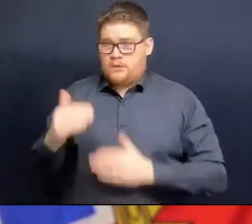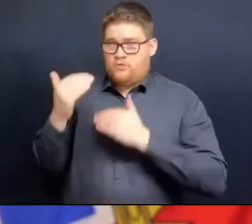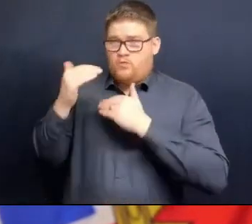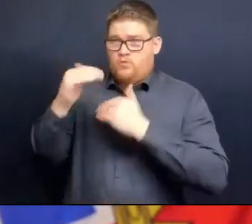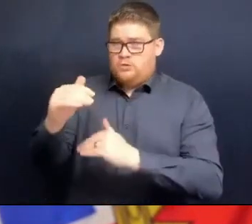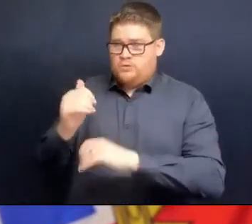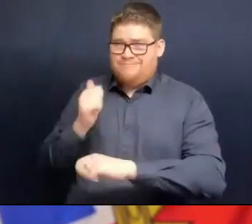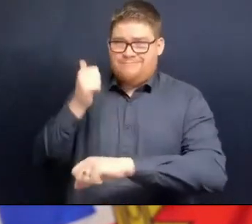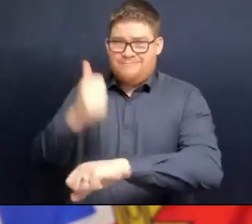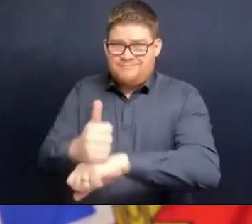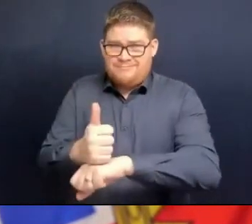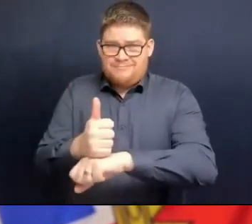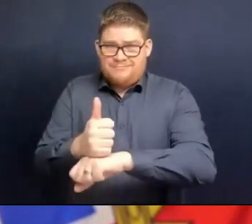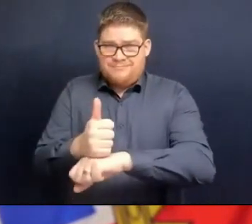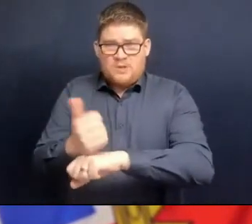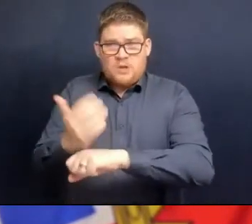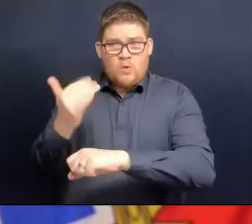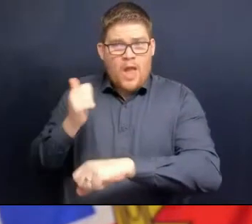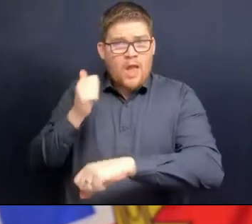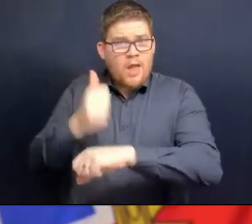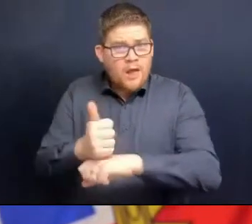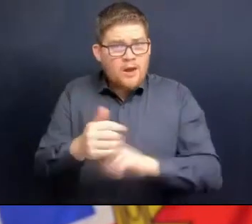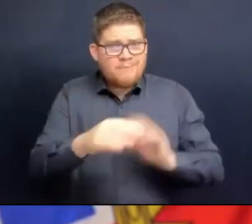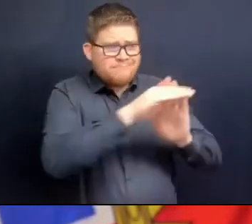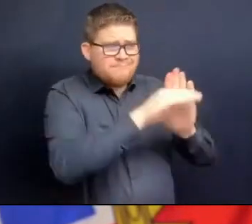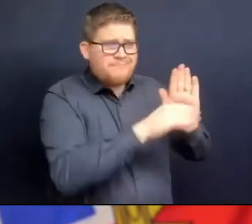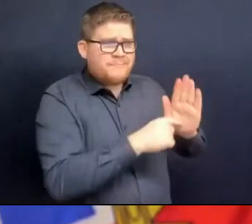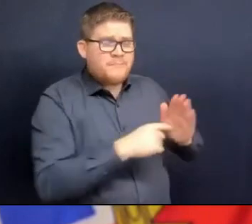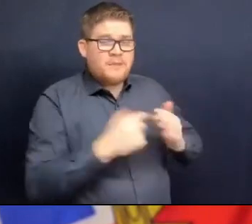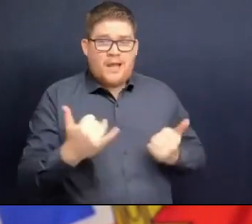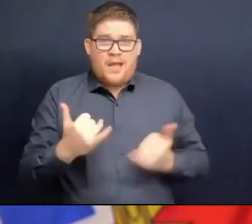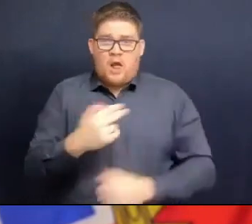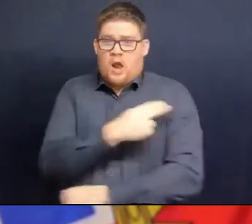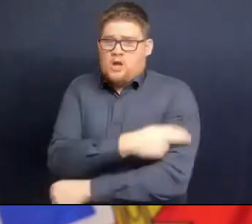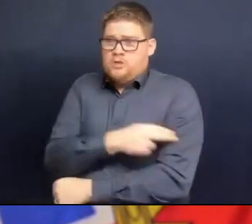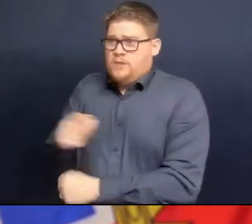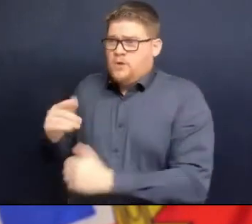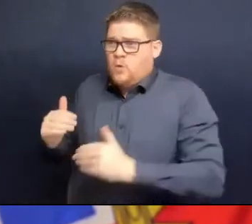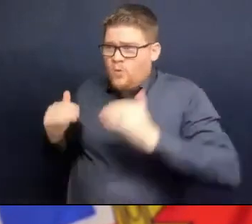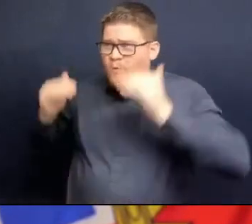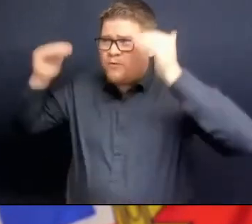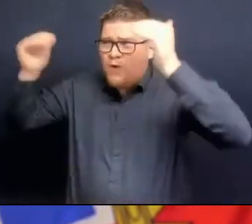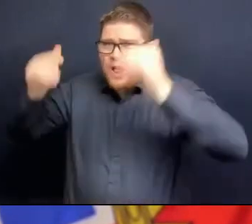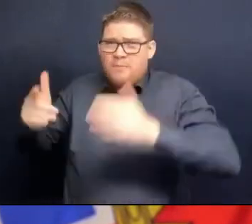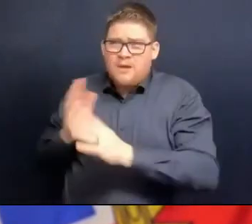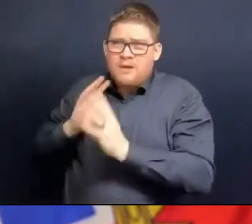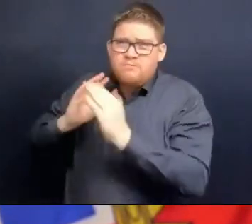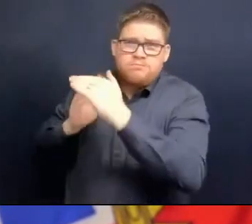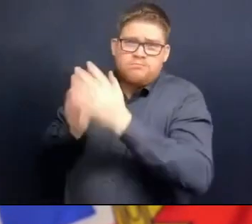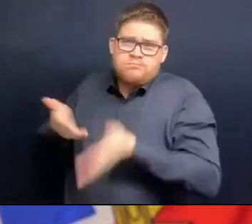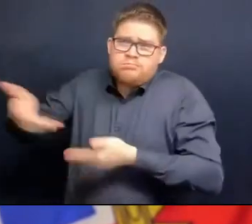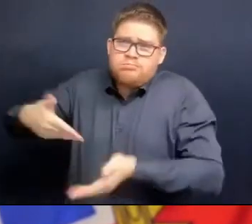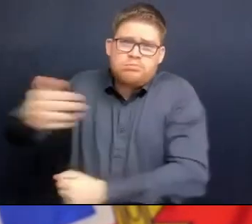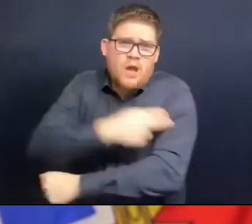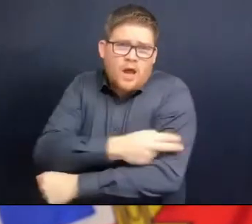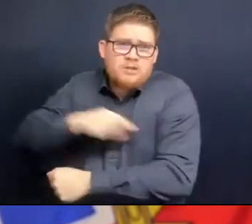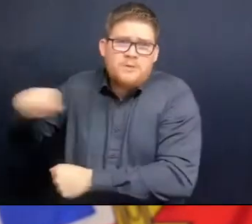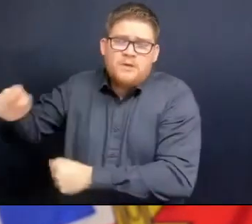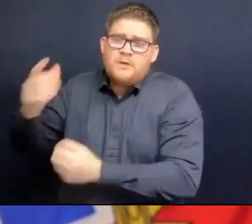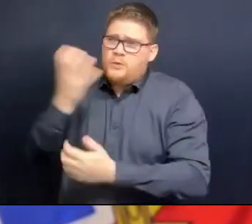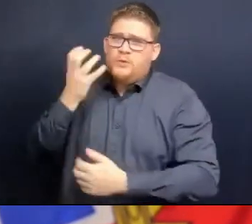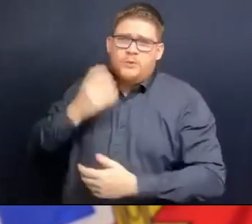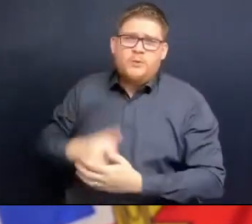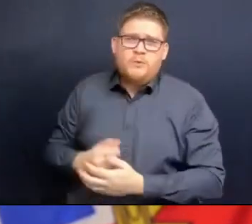been because we've not had the capacity in our healthcare system. And we saw that vividly in the north during the